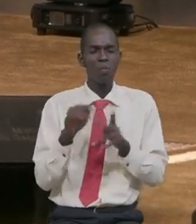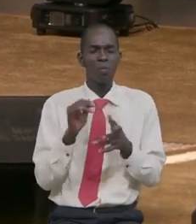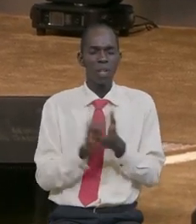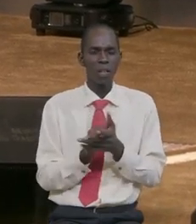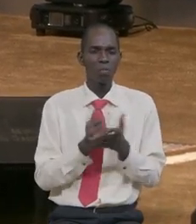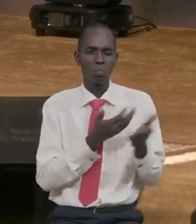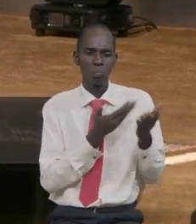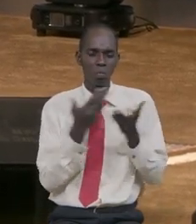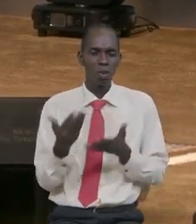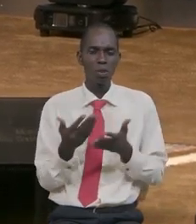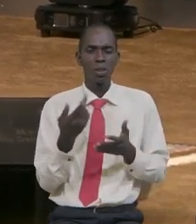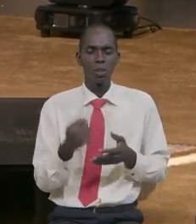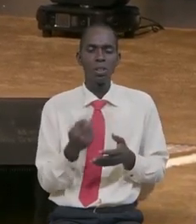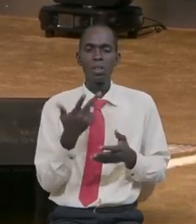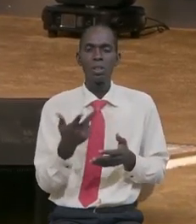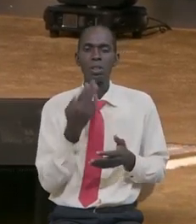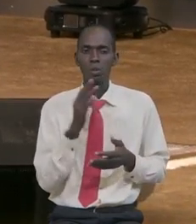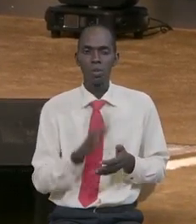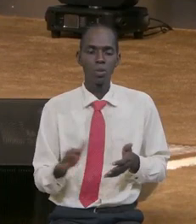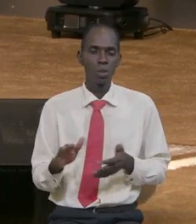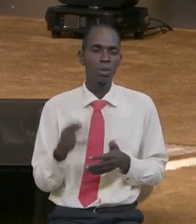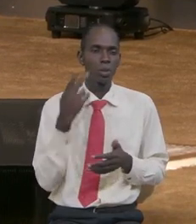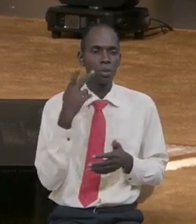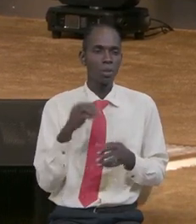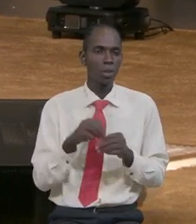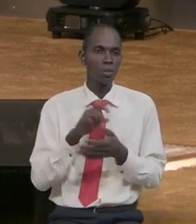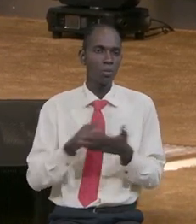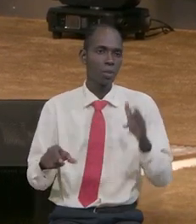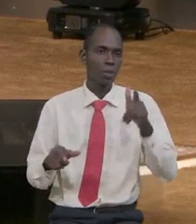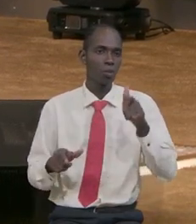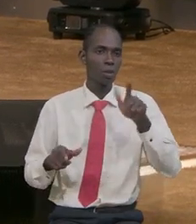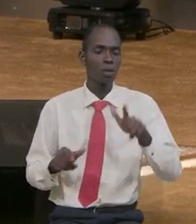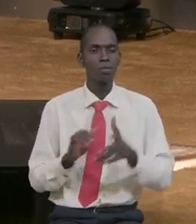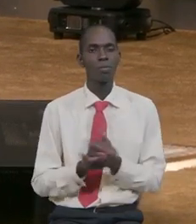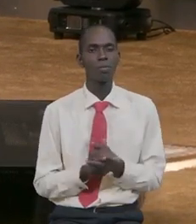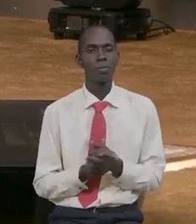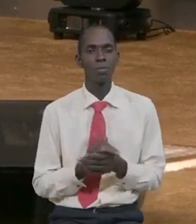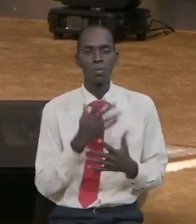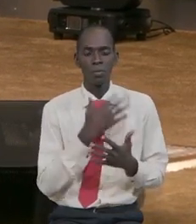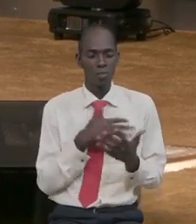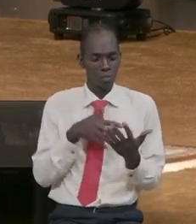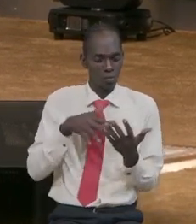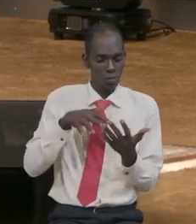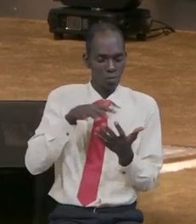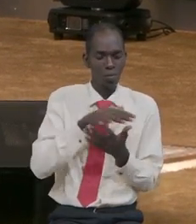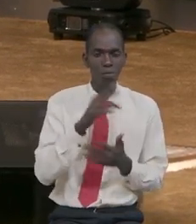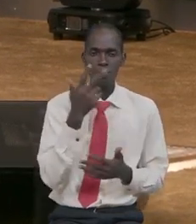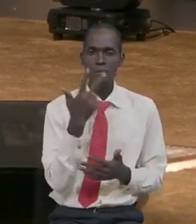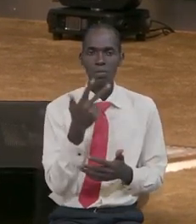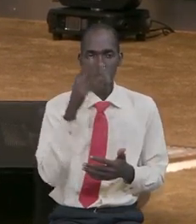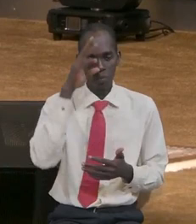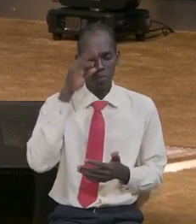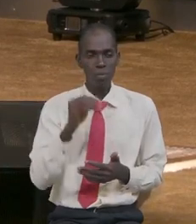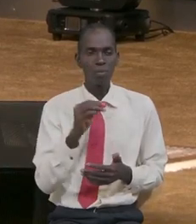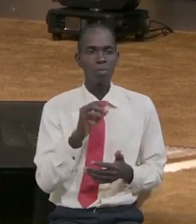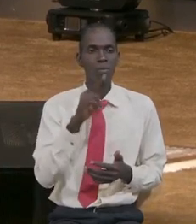Meshach, and Abednego. And then in verse 23, it says, and these three men, Shadrach, Meshach, and